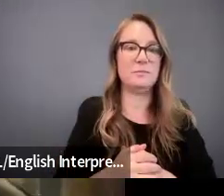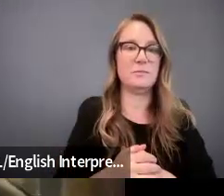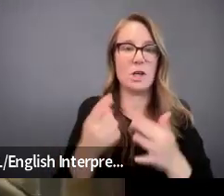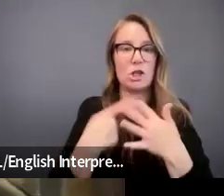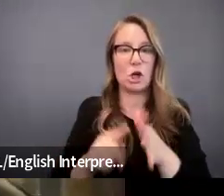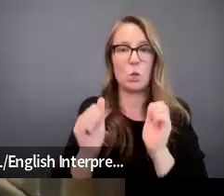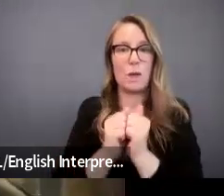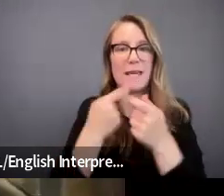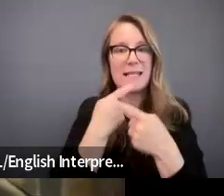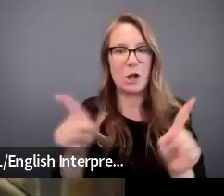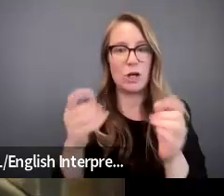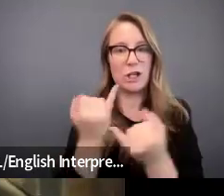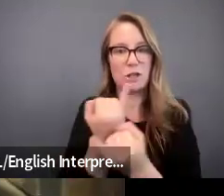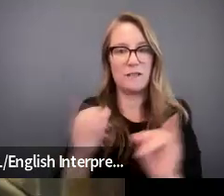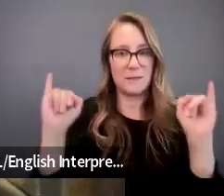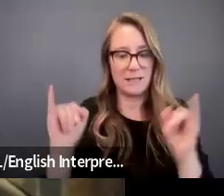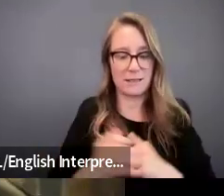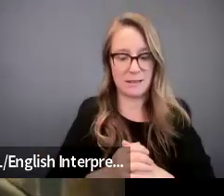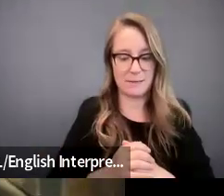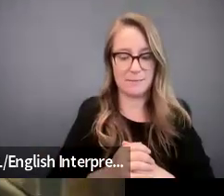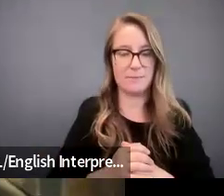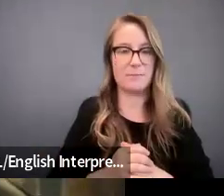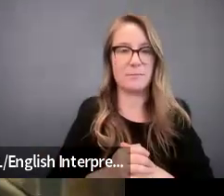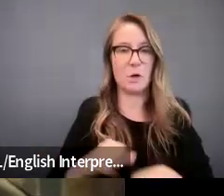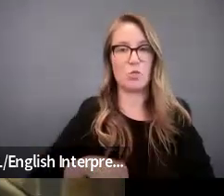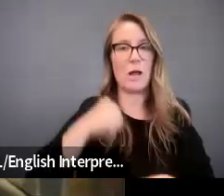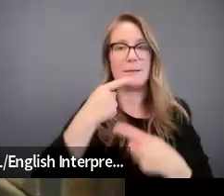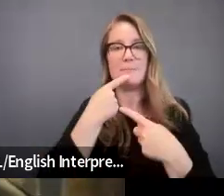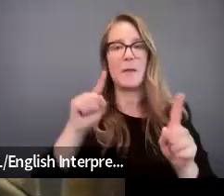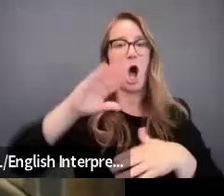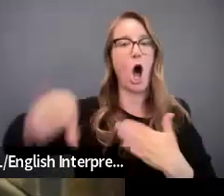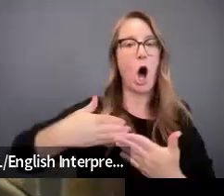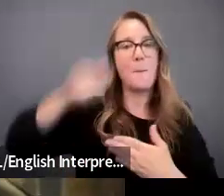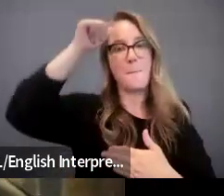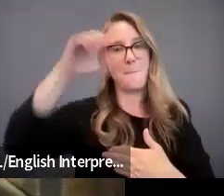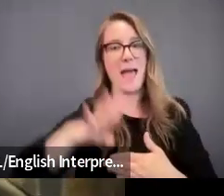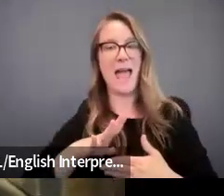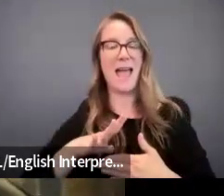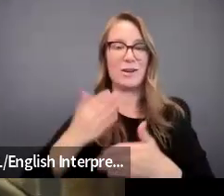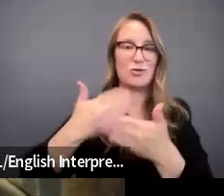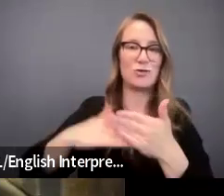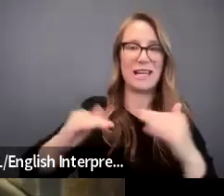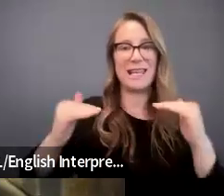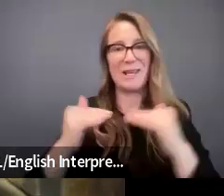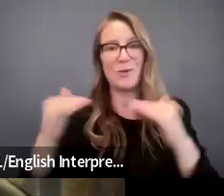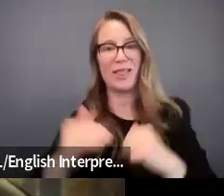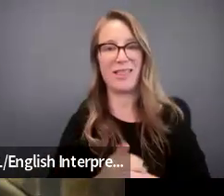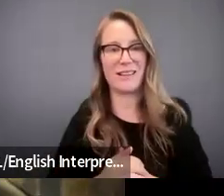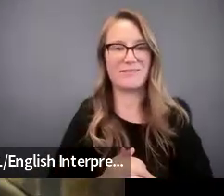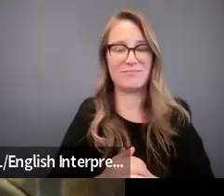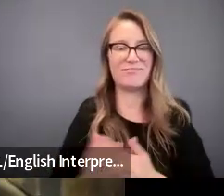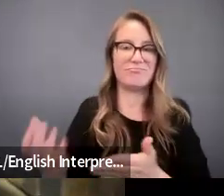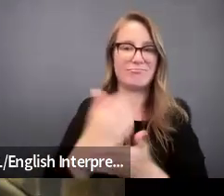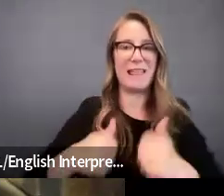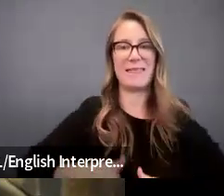Starting with the Declaration of Independence. It proudly declares that all men are created equal and entitled